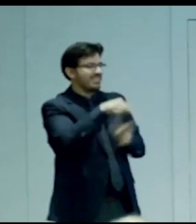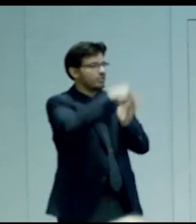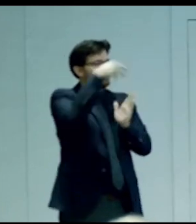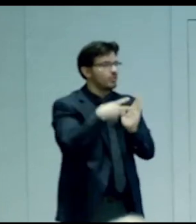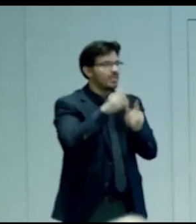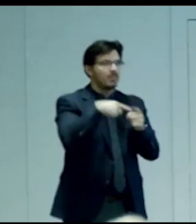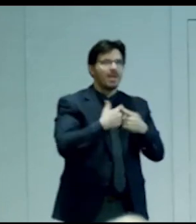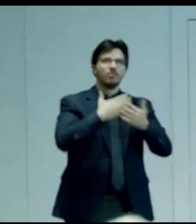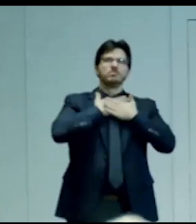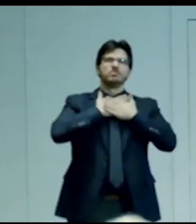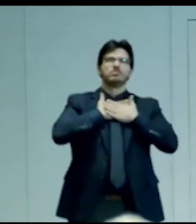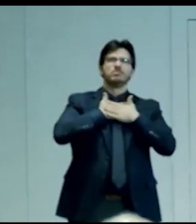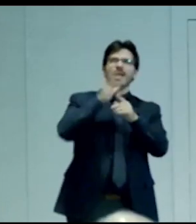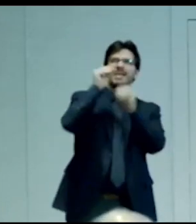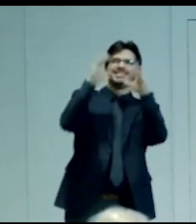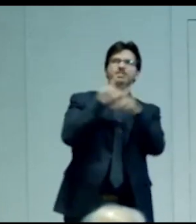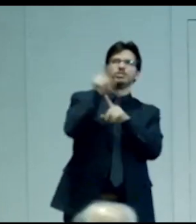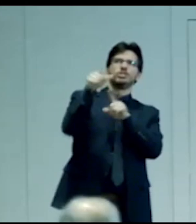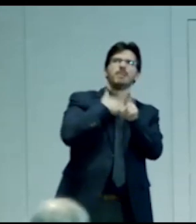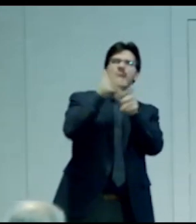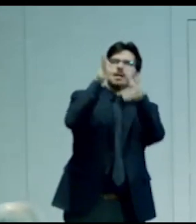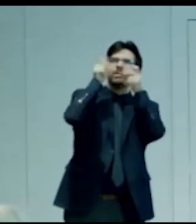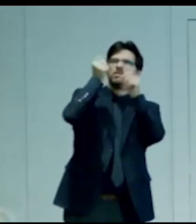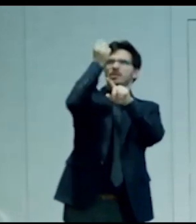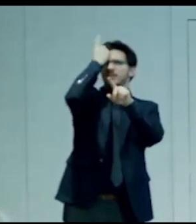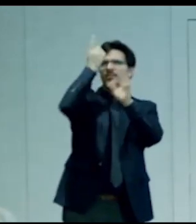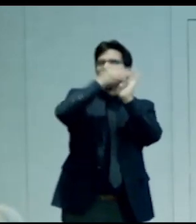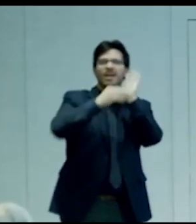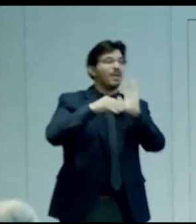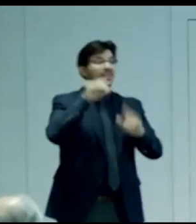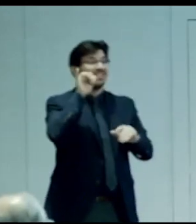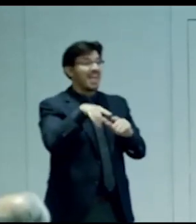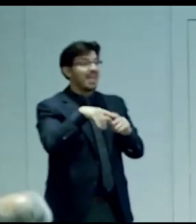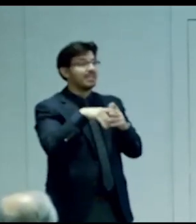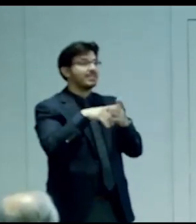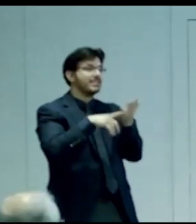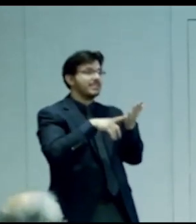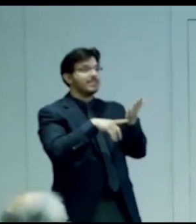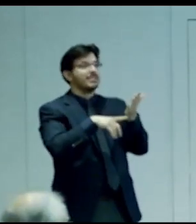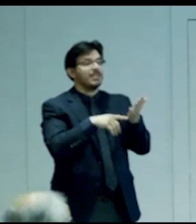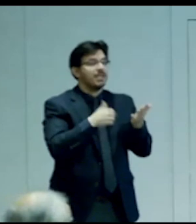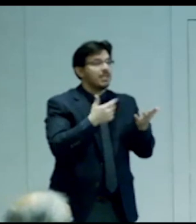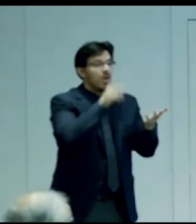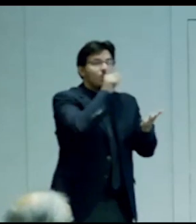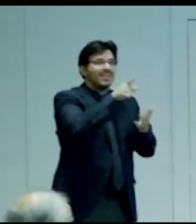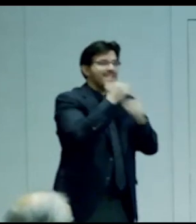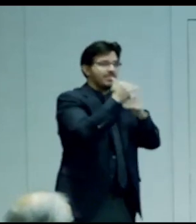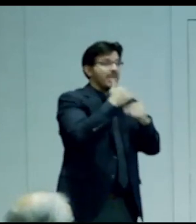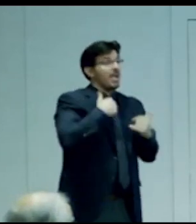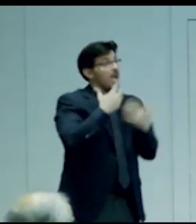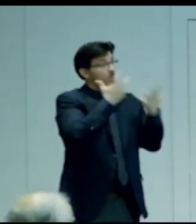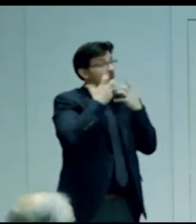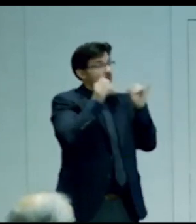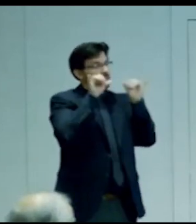her particular teacher. And that's would not most desirably, I would love to have measures